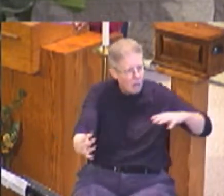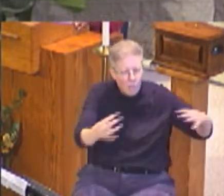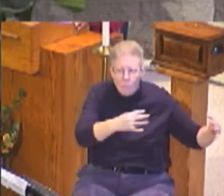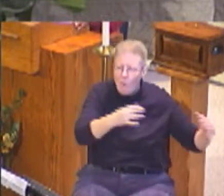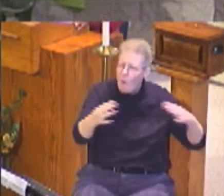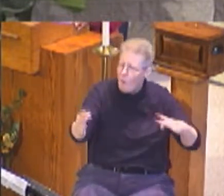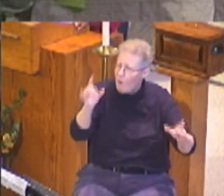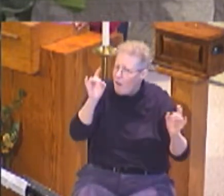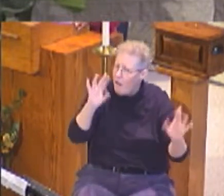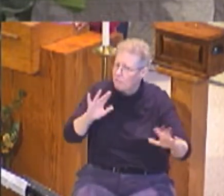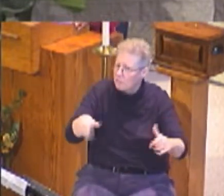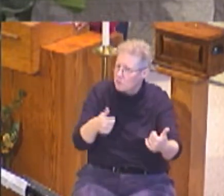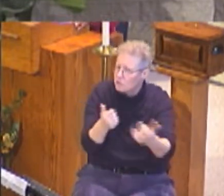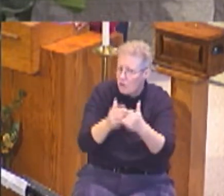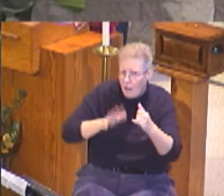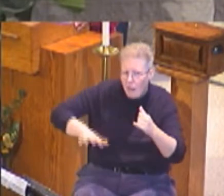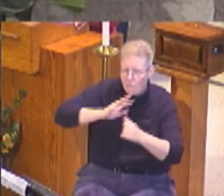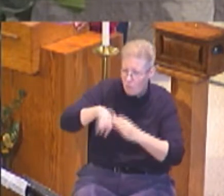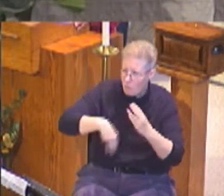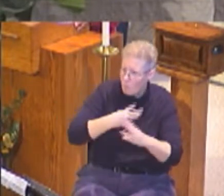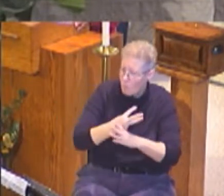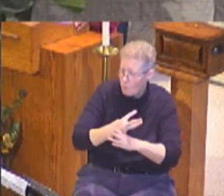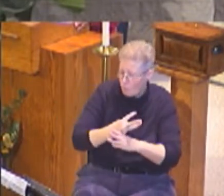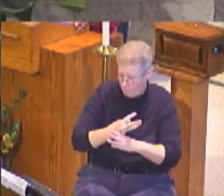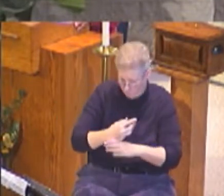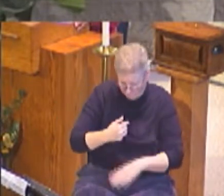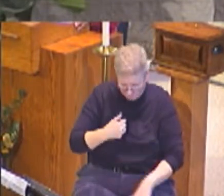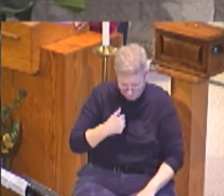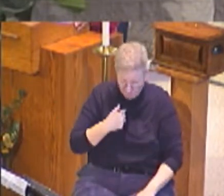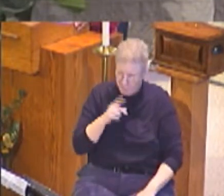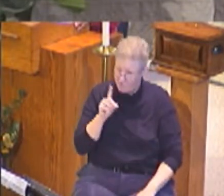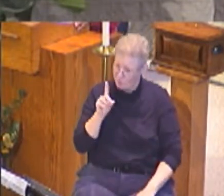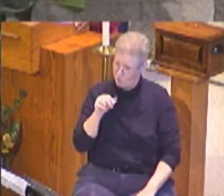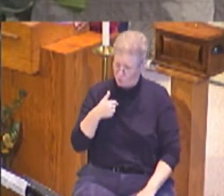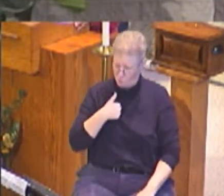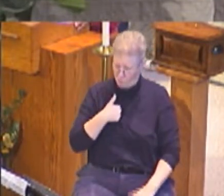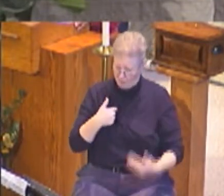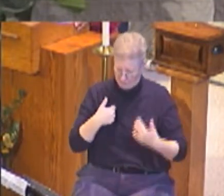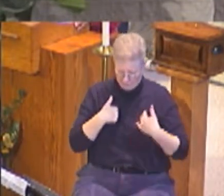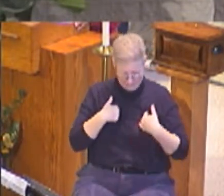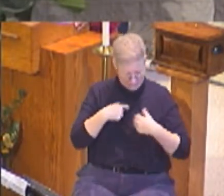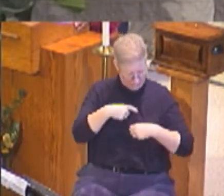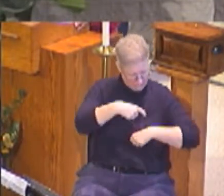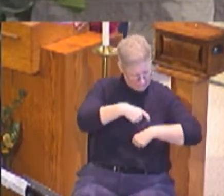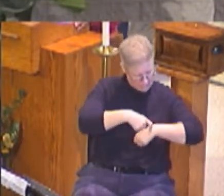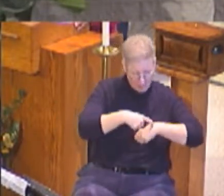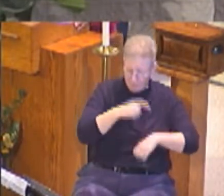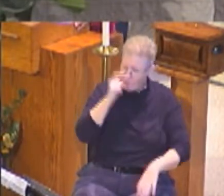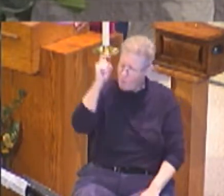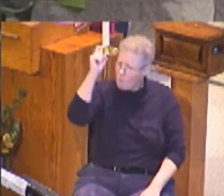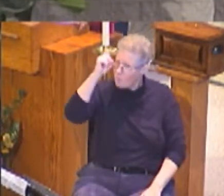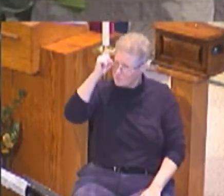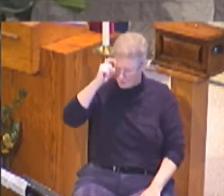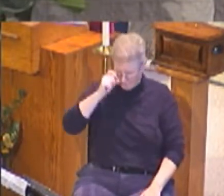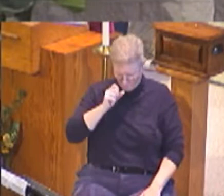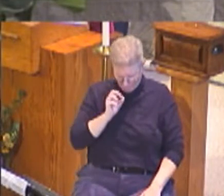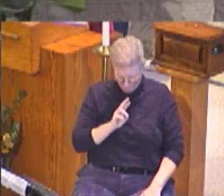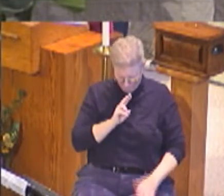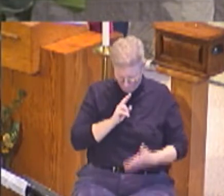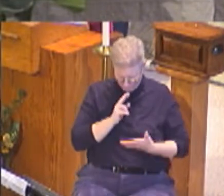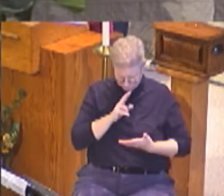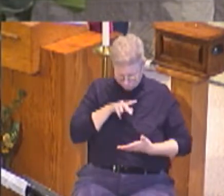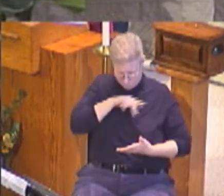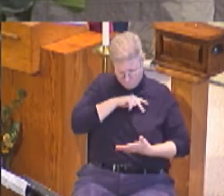world's challenges. Do I have the time, wisdom, or personal resources to make